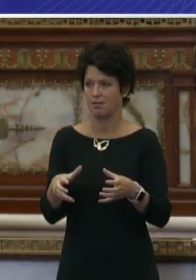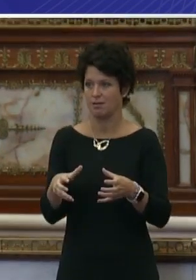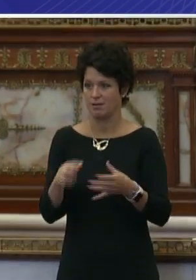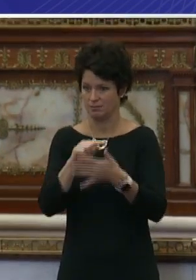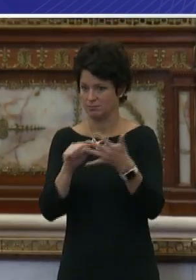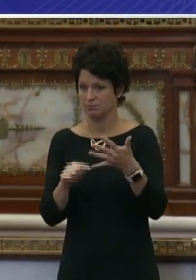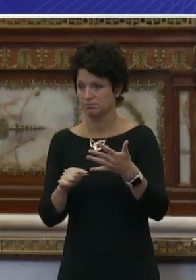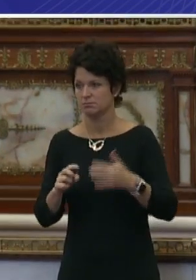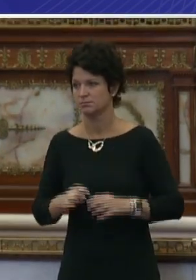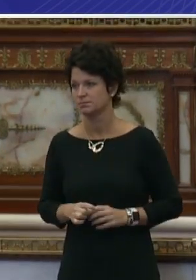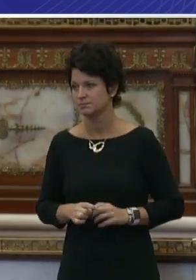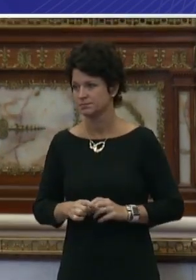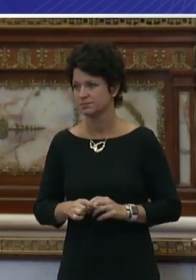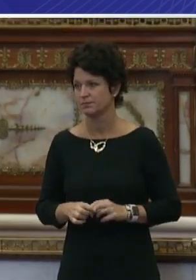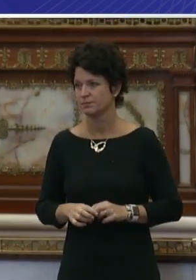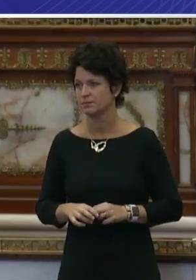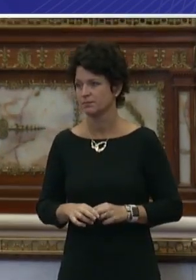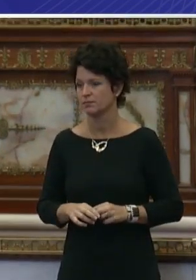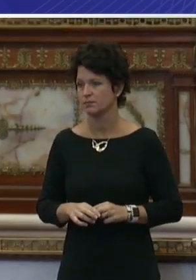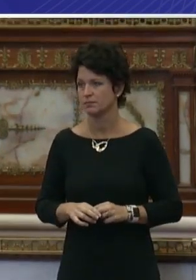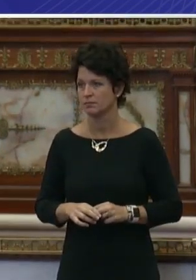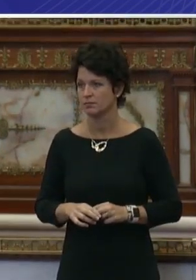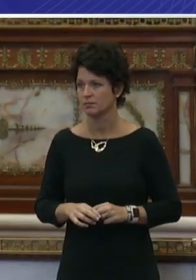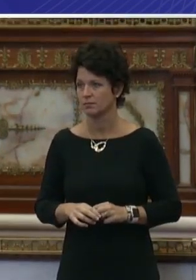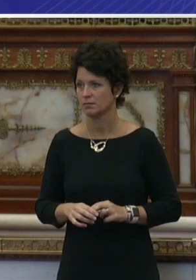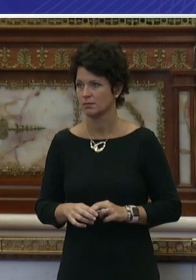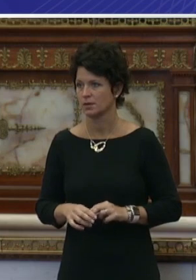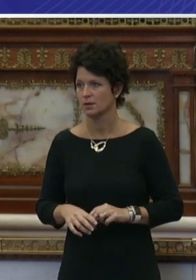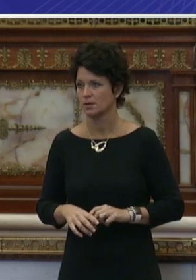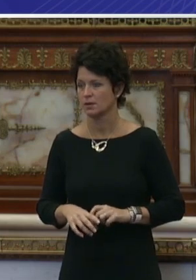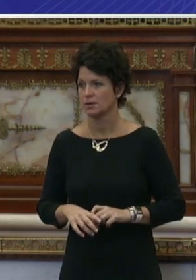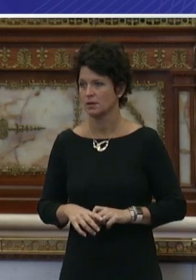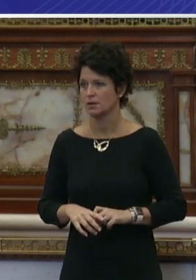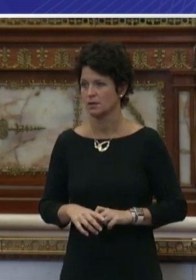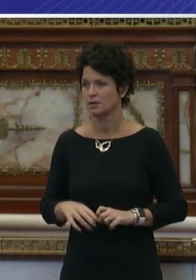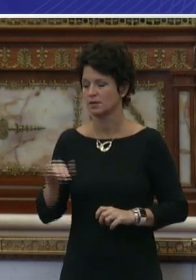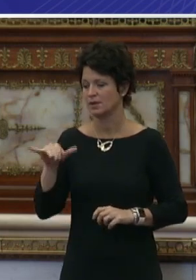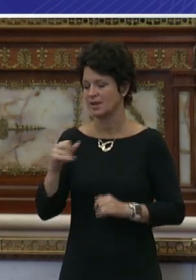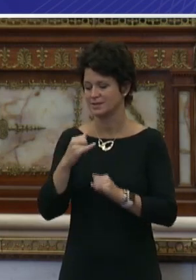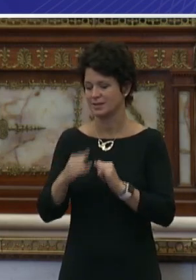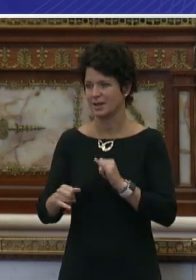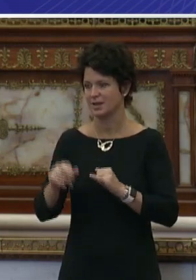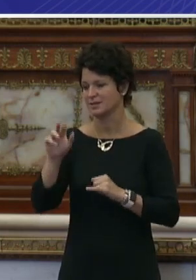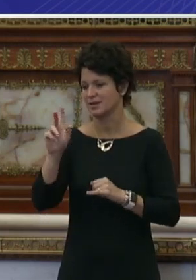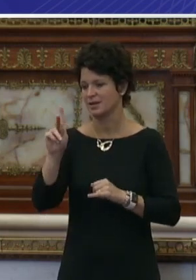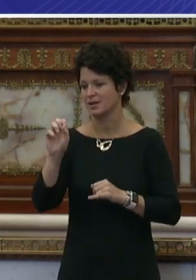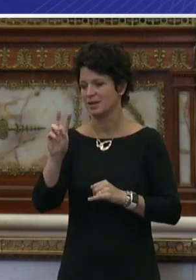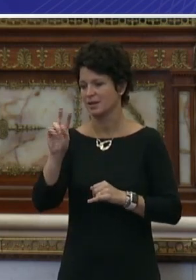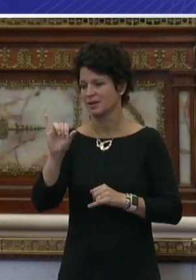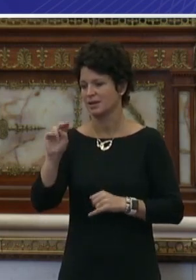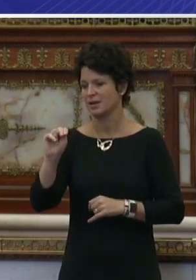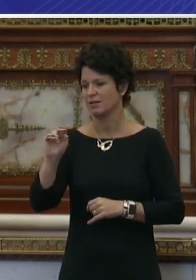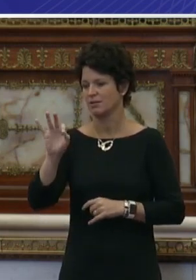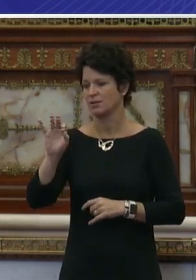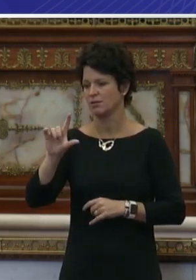panel to call them forward. Yes, last is Kevin